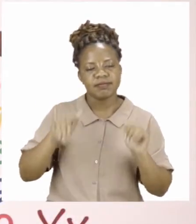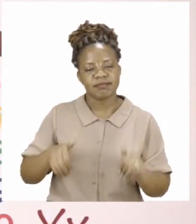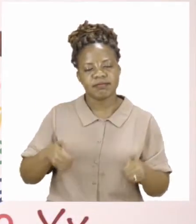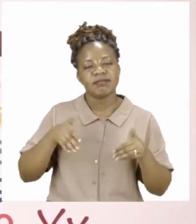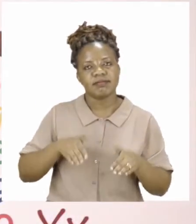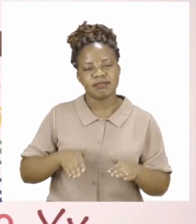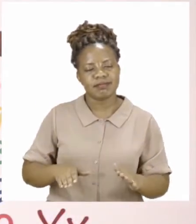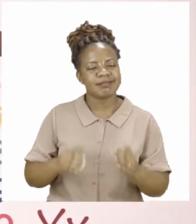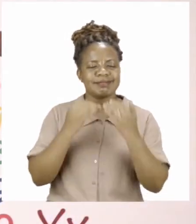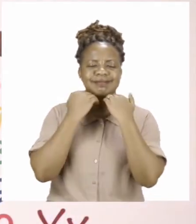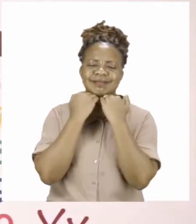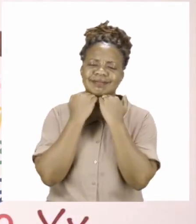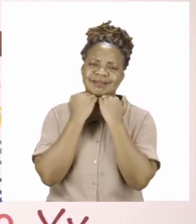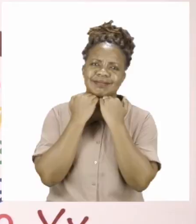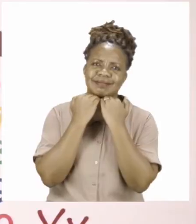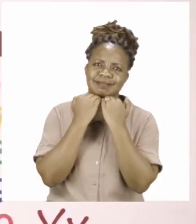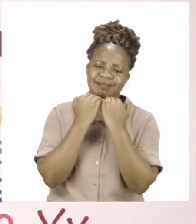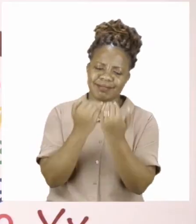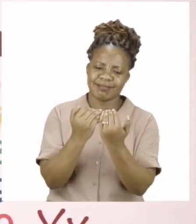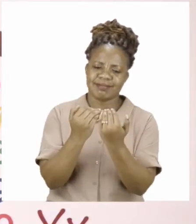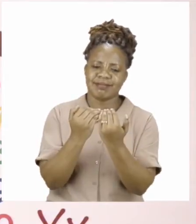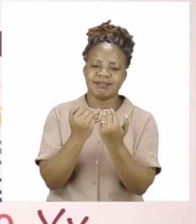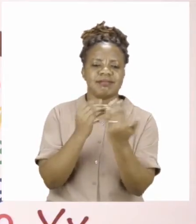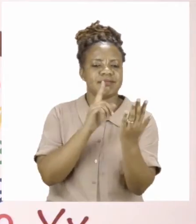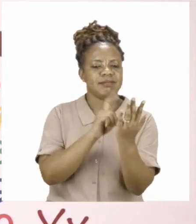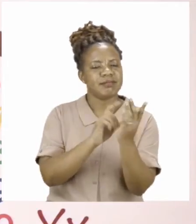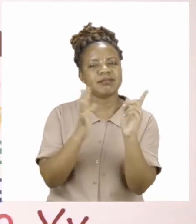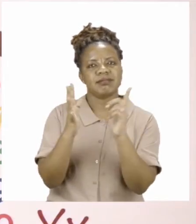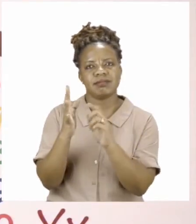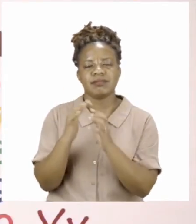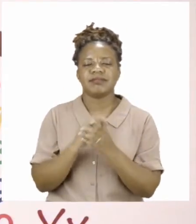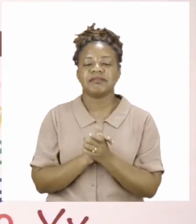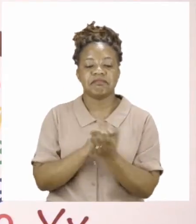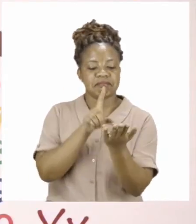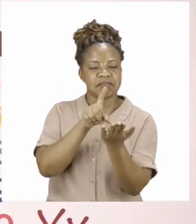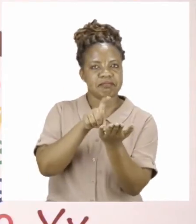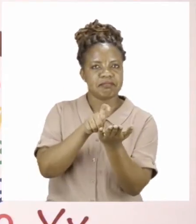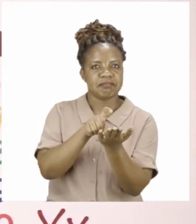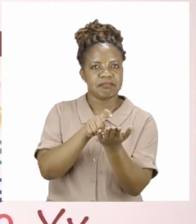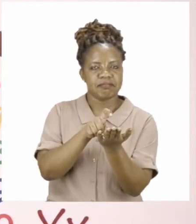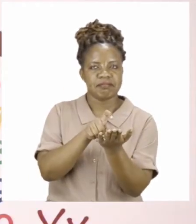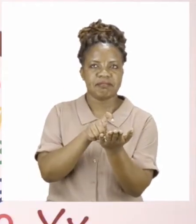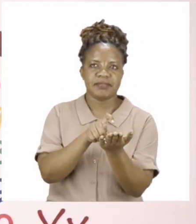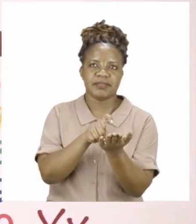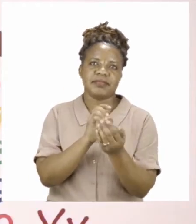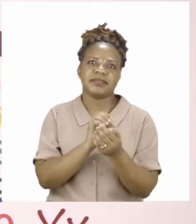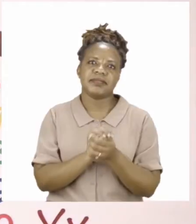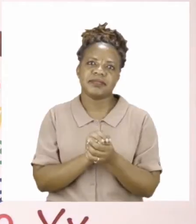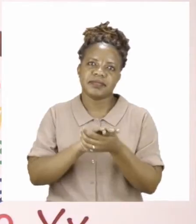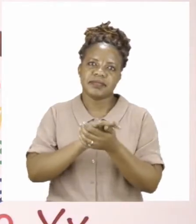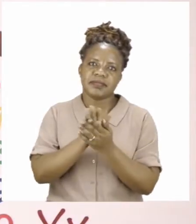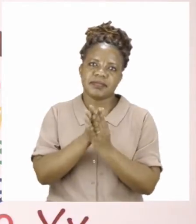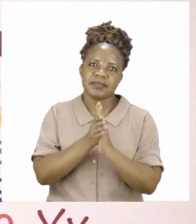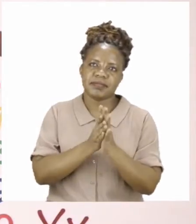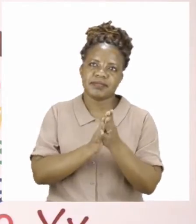very important for us to sanitize. So let's take our sanitizer and rub